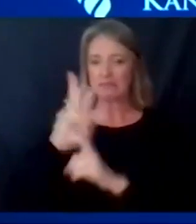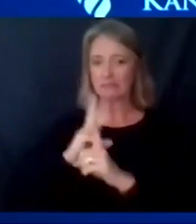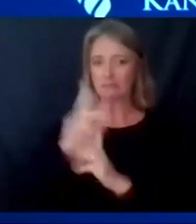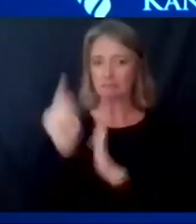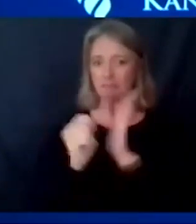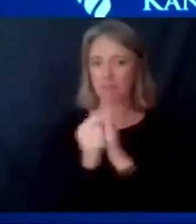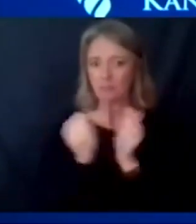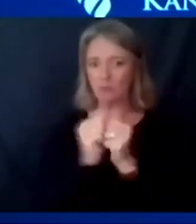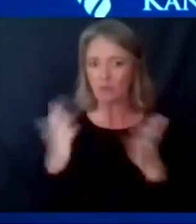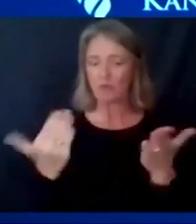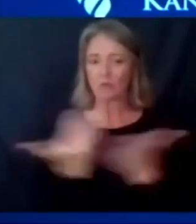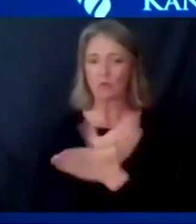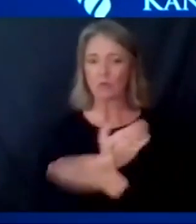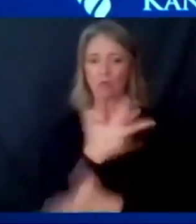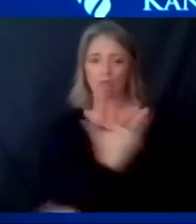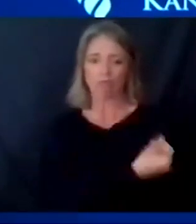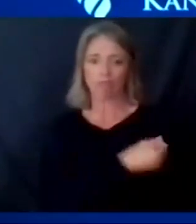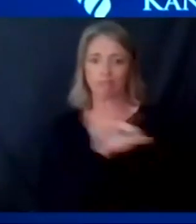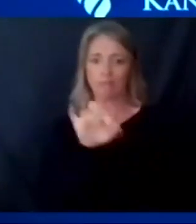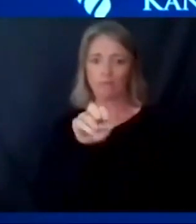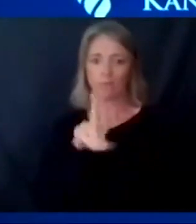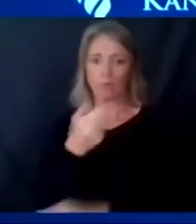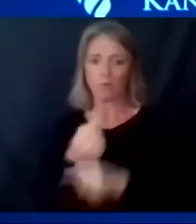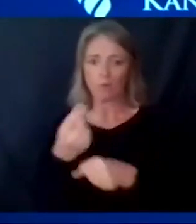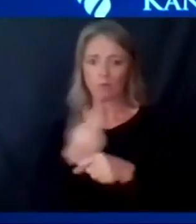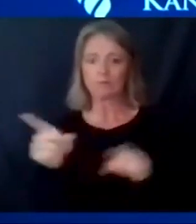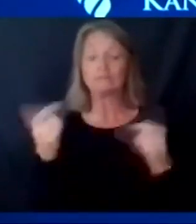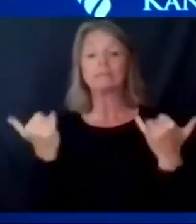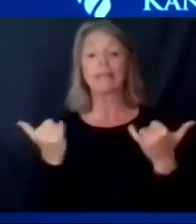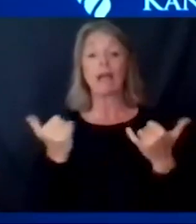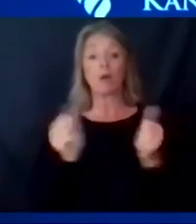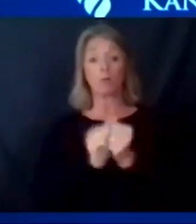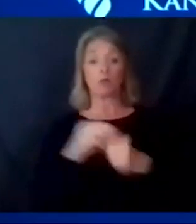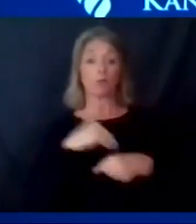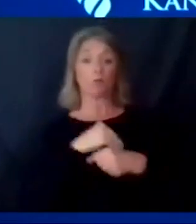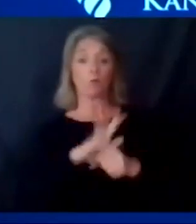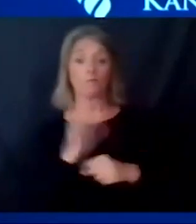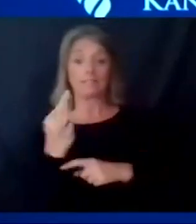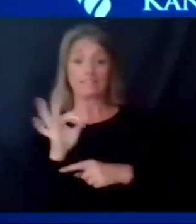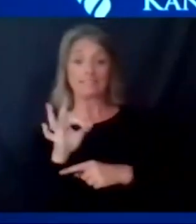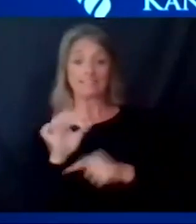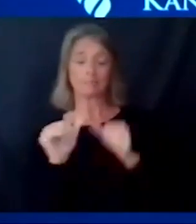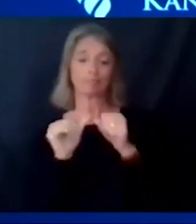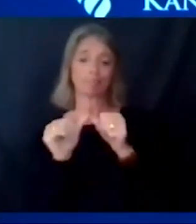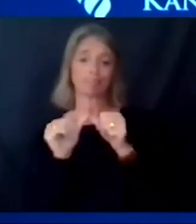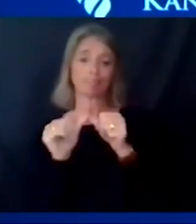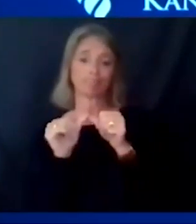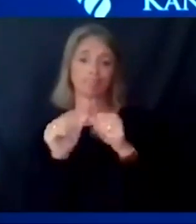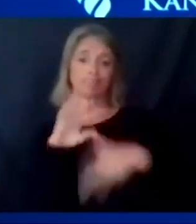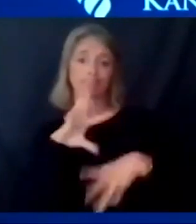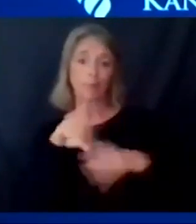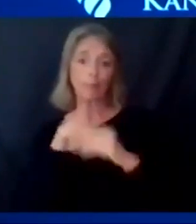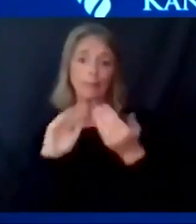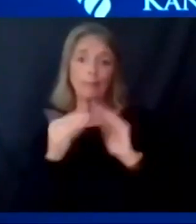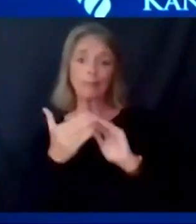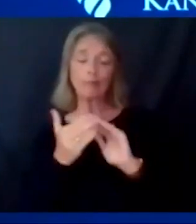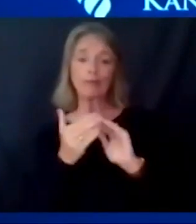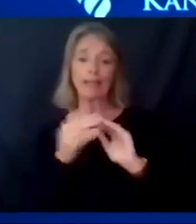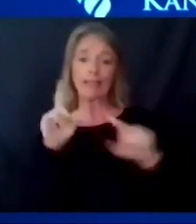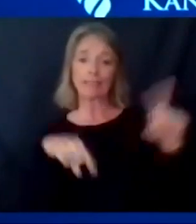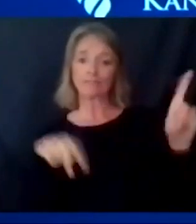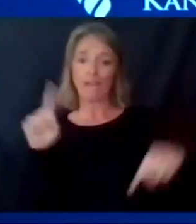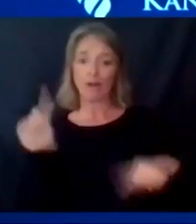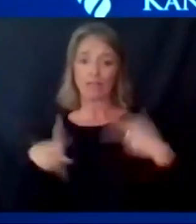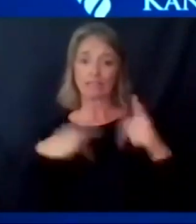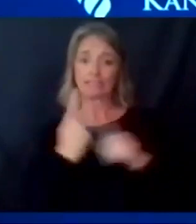year. What happens with COVID-19 is that it stays prevalent in the community. The variants come about, and you need that booster to make sure